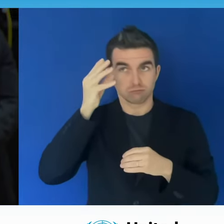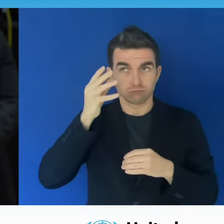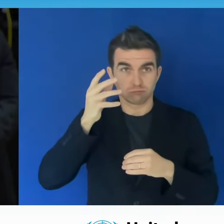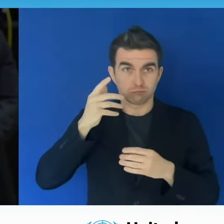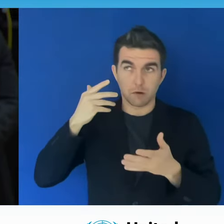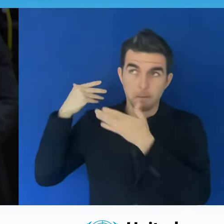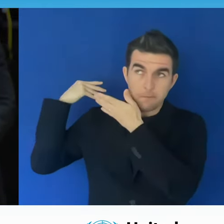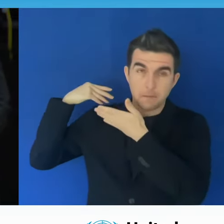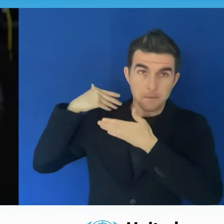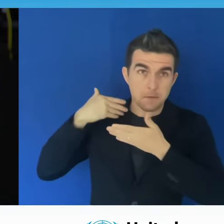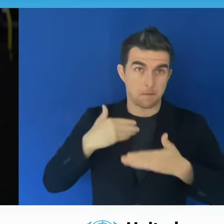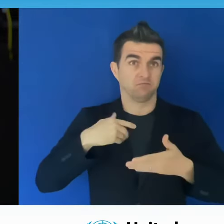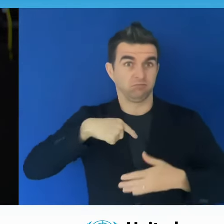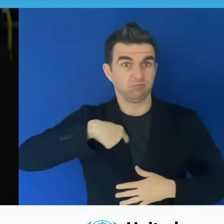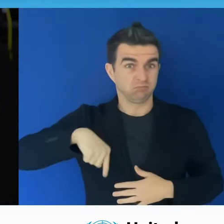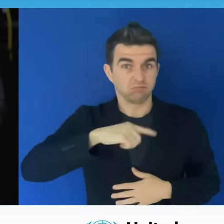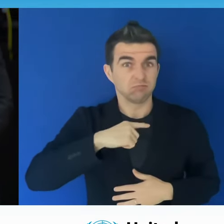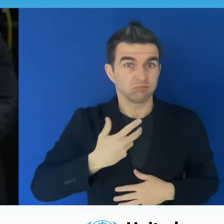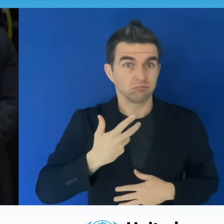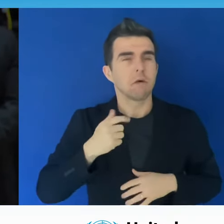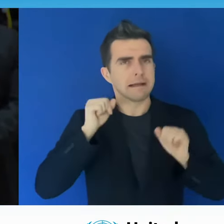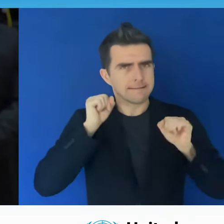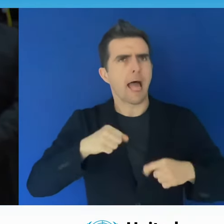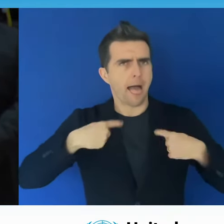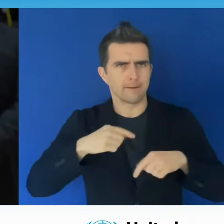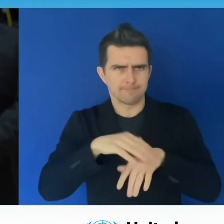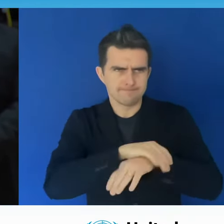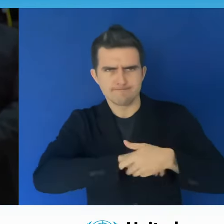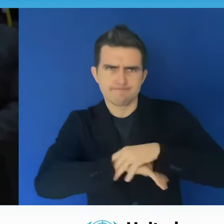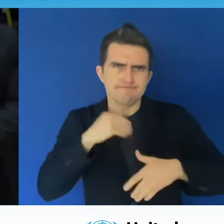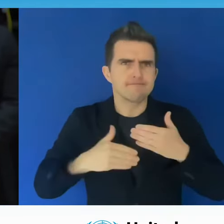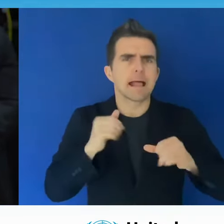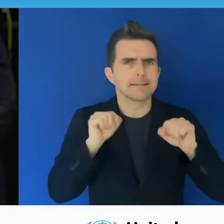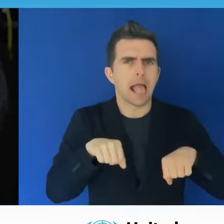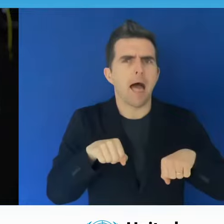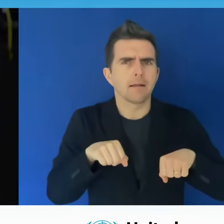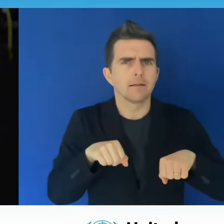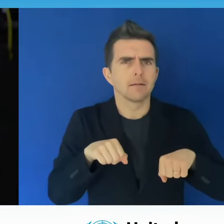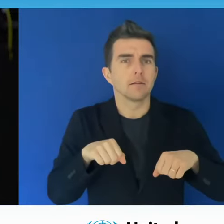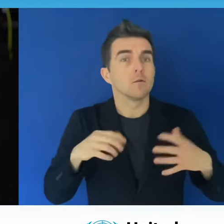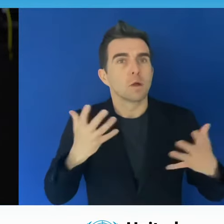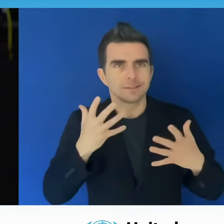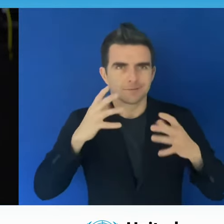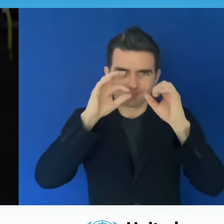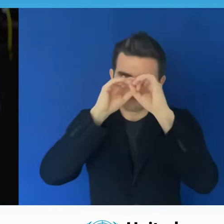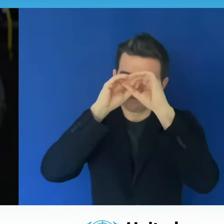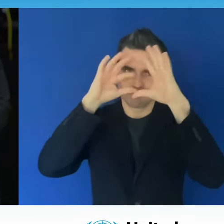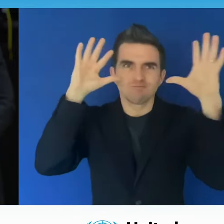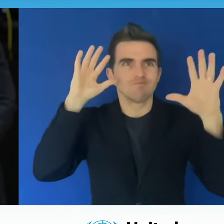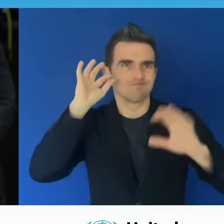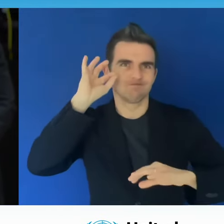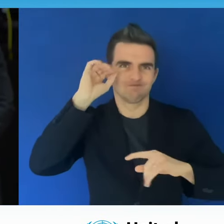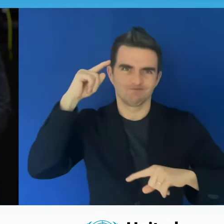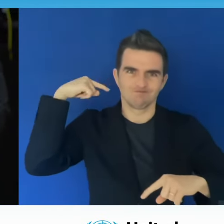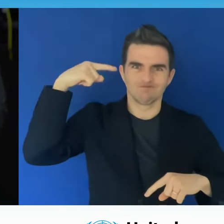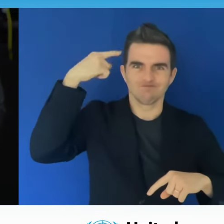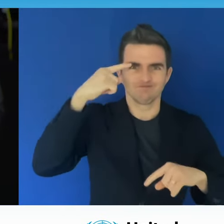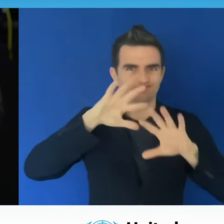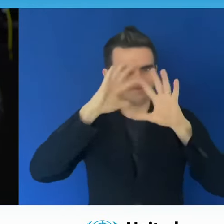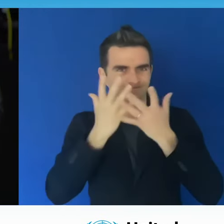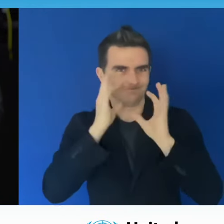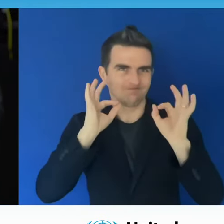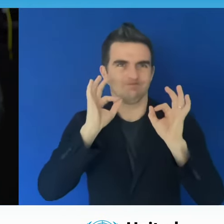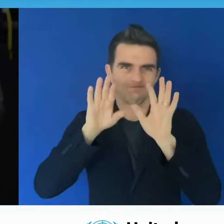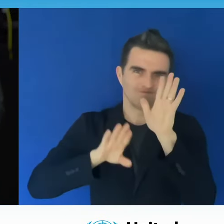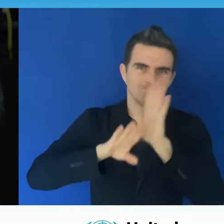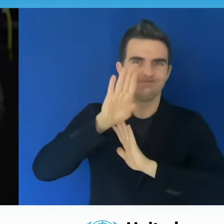courage and bravery to work and make these dreams a reality. We have the power to inspire and